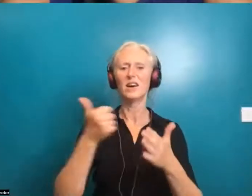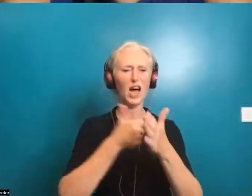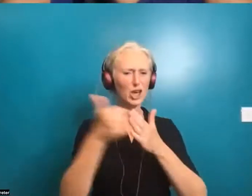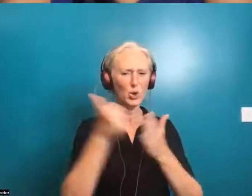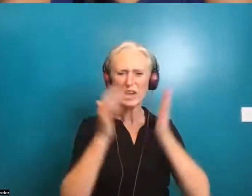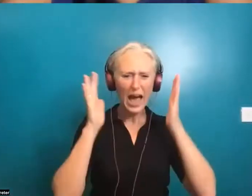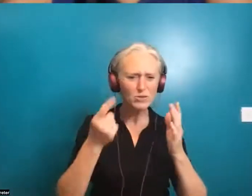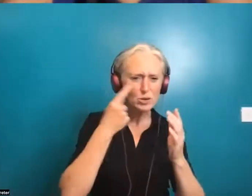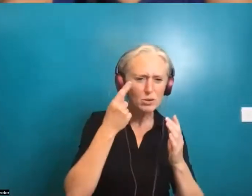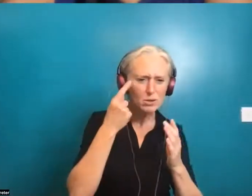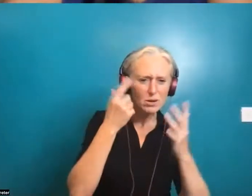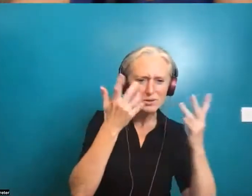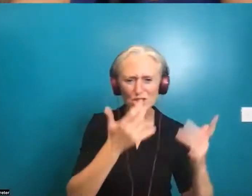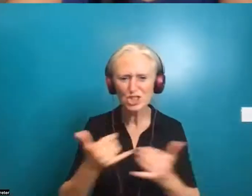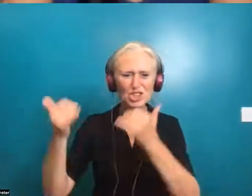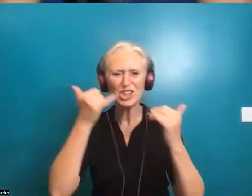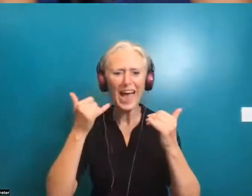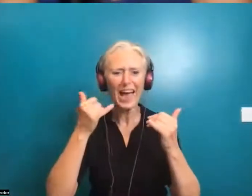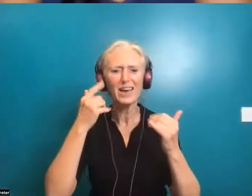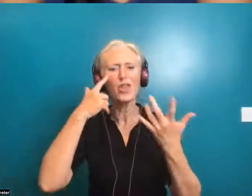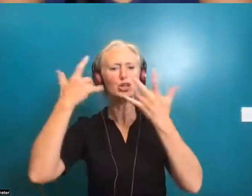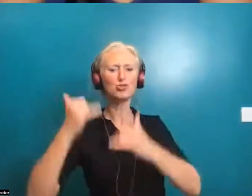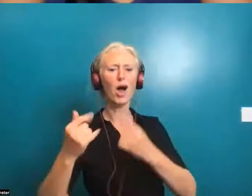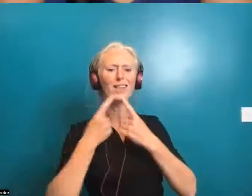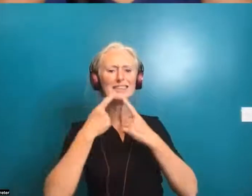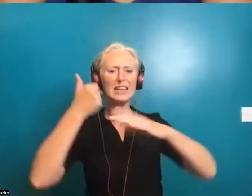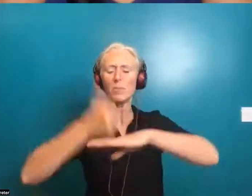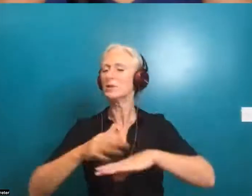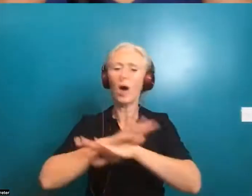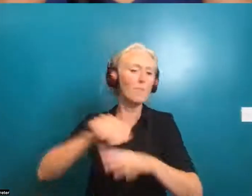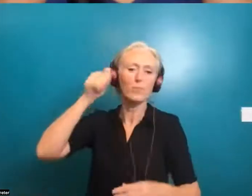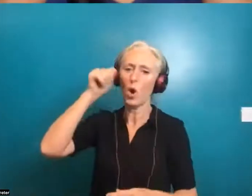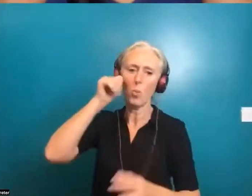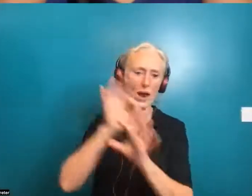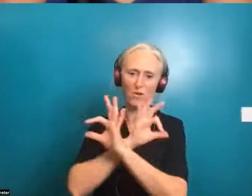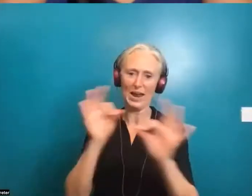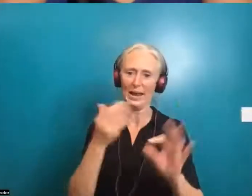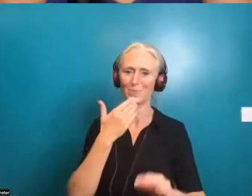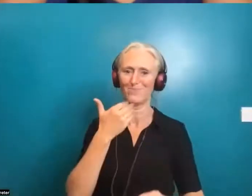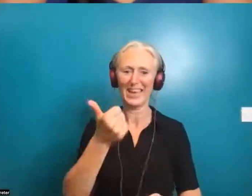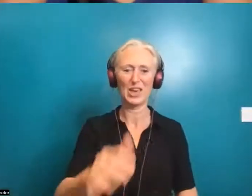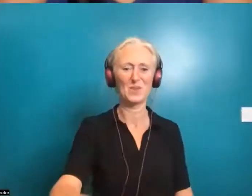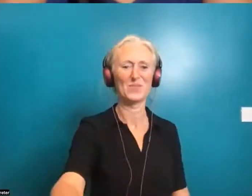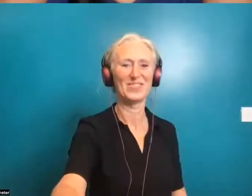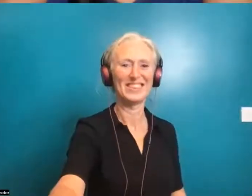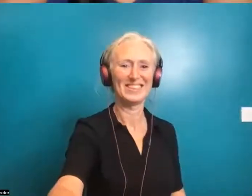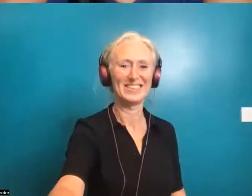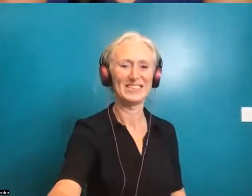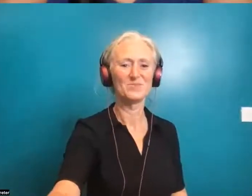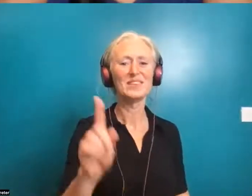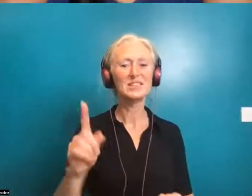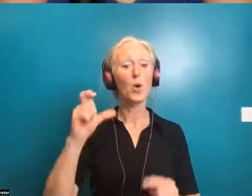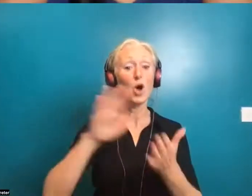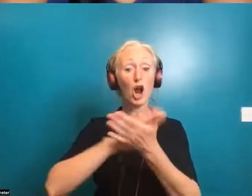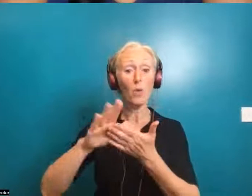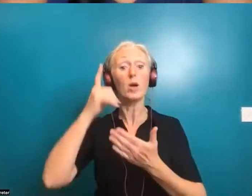through all the trial databases, but not that I'm aware of. No. Okay, great, thank you. And we can share any of that information via Usher